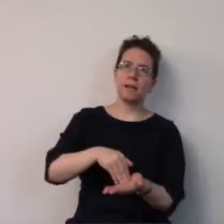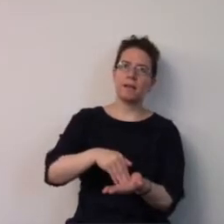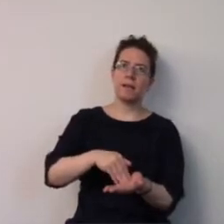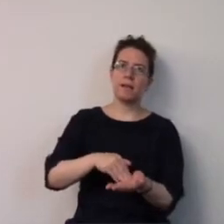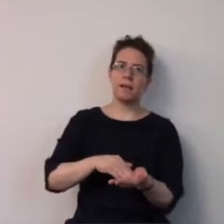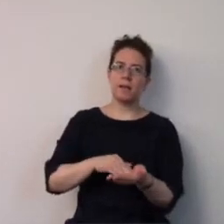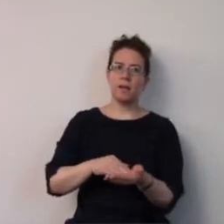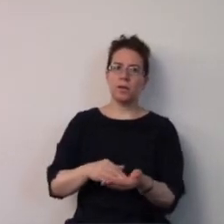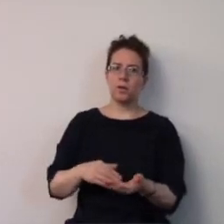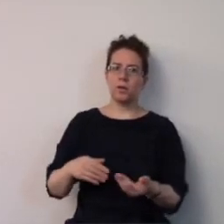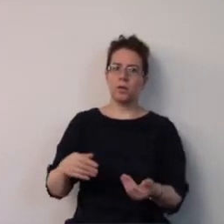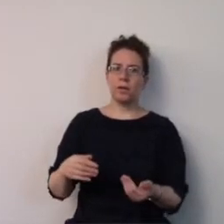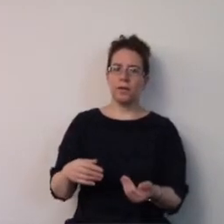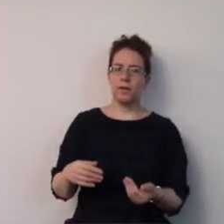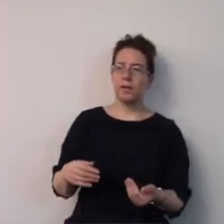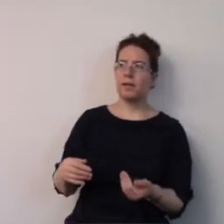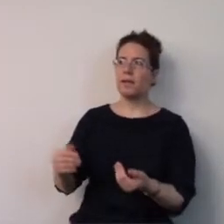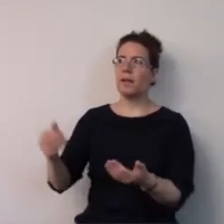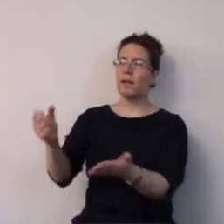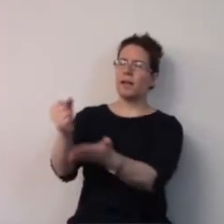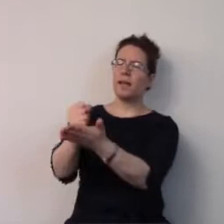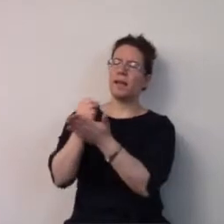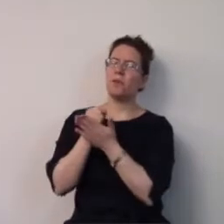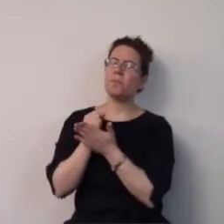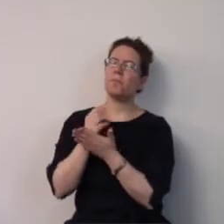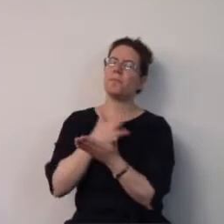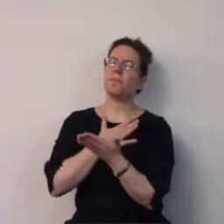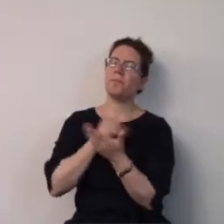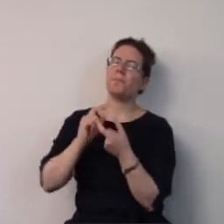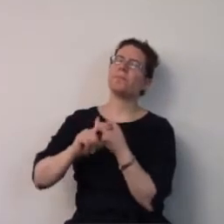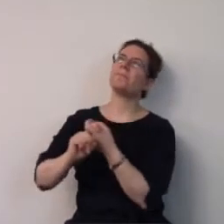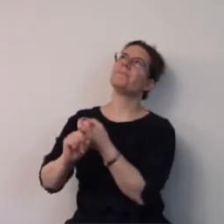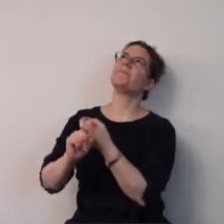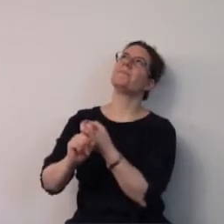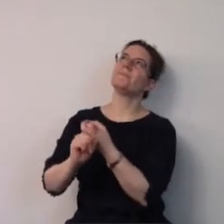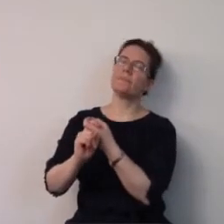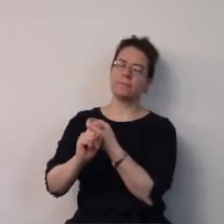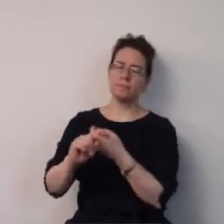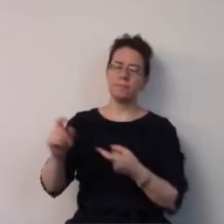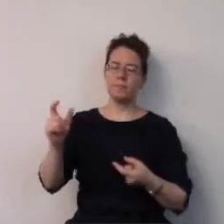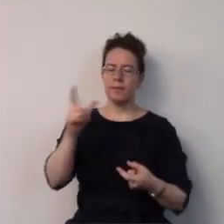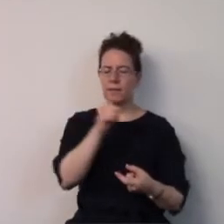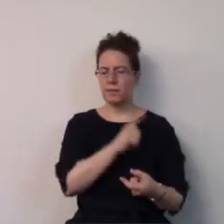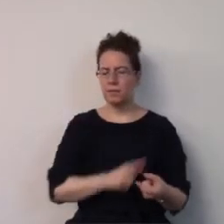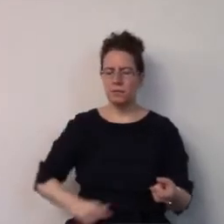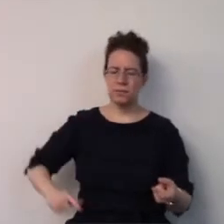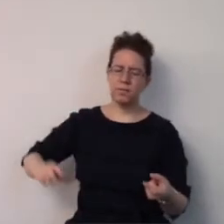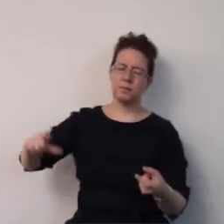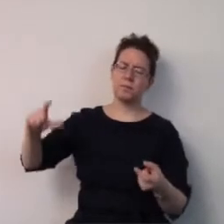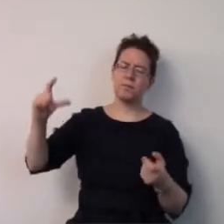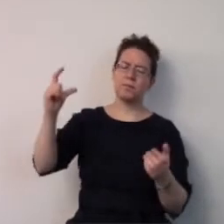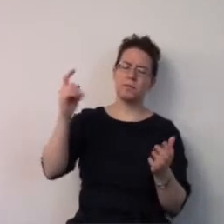free from chains we cannot see. Come,